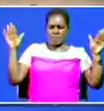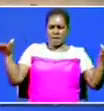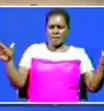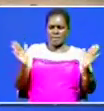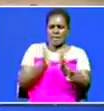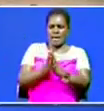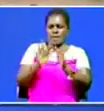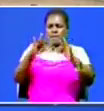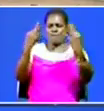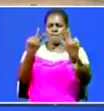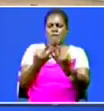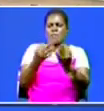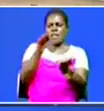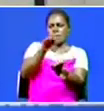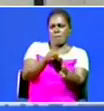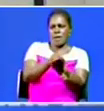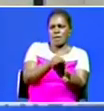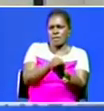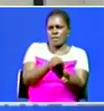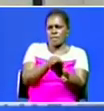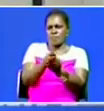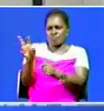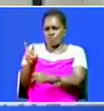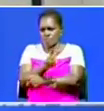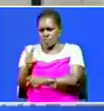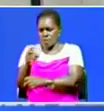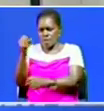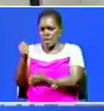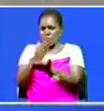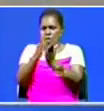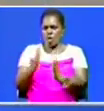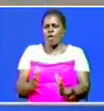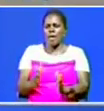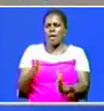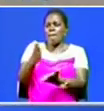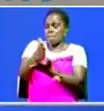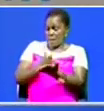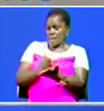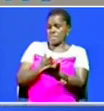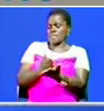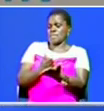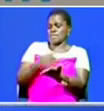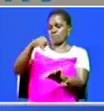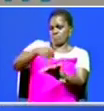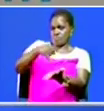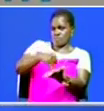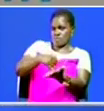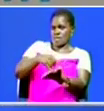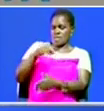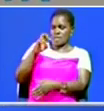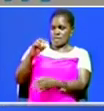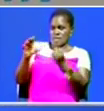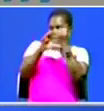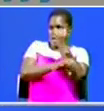Family Bank, Ruiru. Close surveillance indicates that some employees of the said banks were part of the plot. They would have sent the country